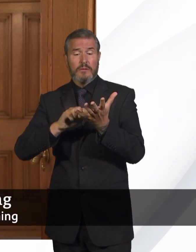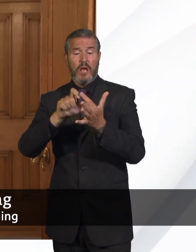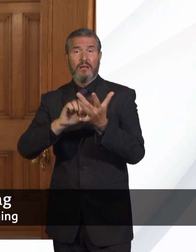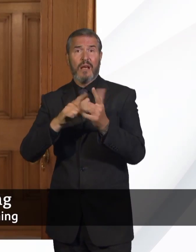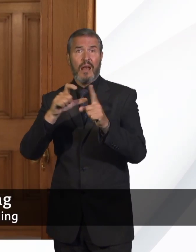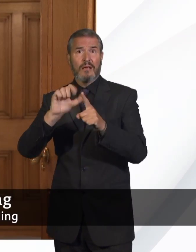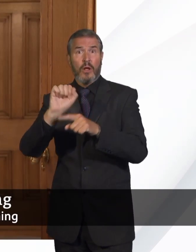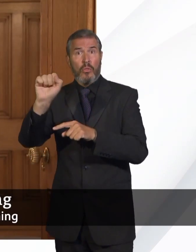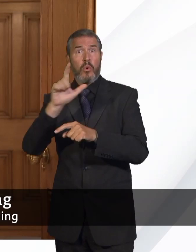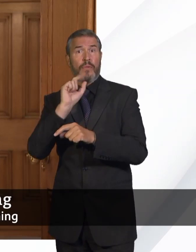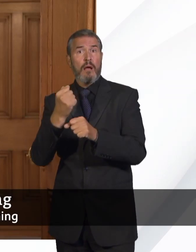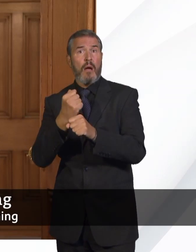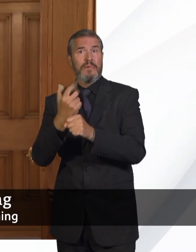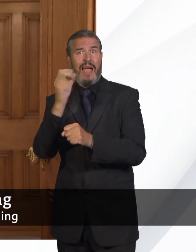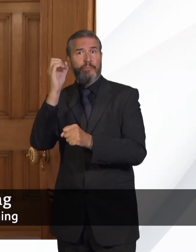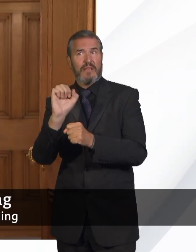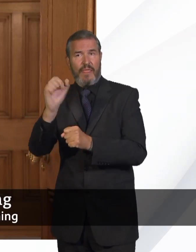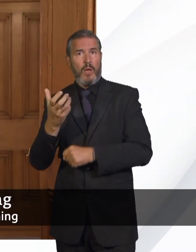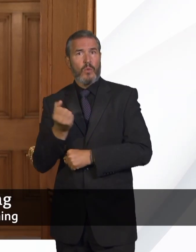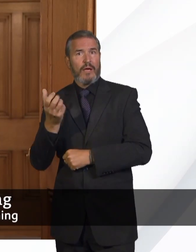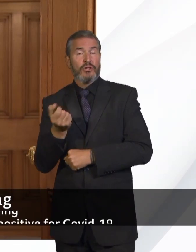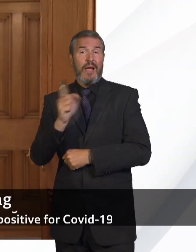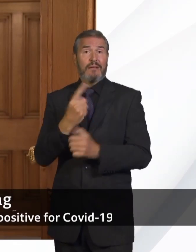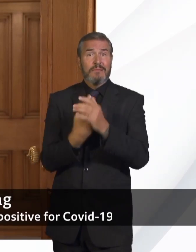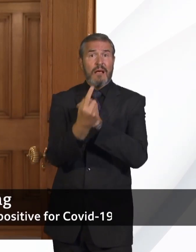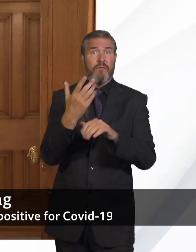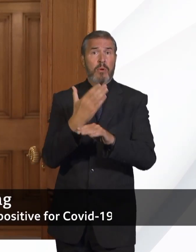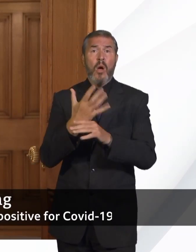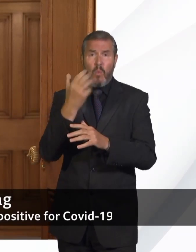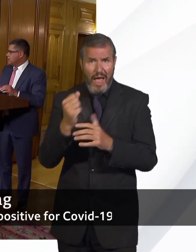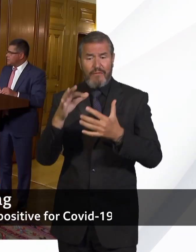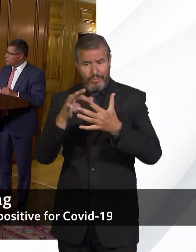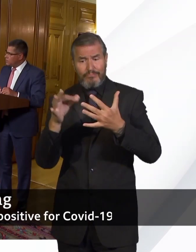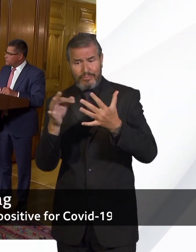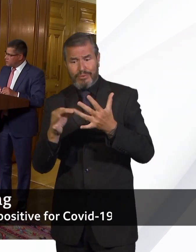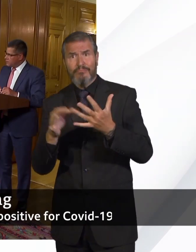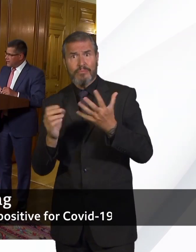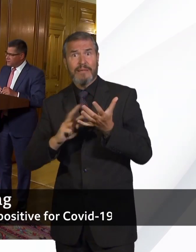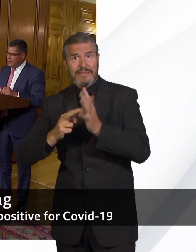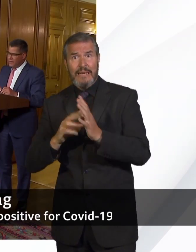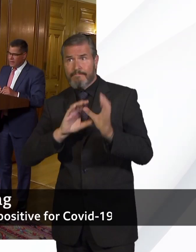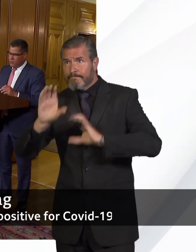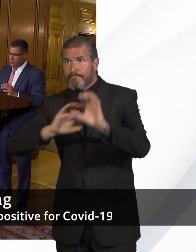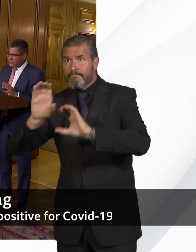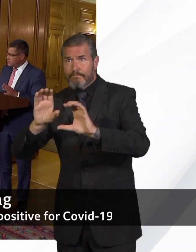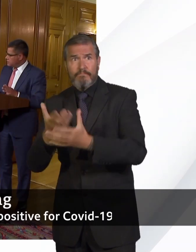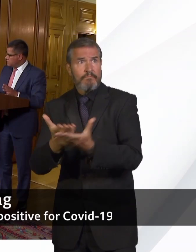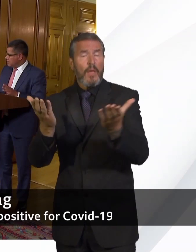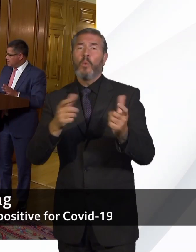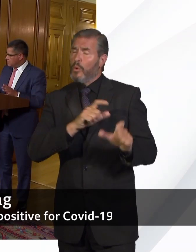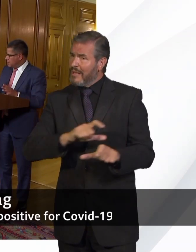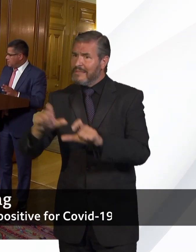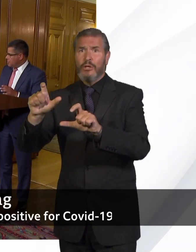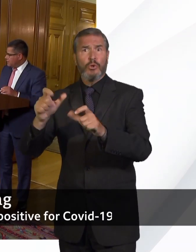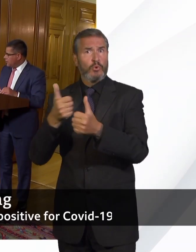the furlough scheme and, of course, the self-employment scheme as well, and a range of other measures that we have put in place. And we will continue to do